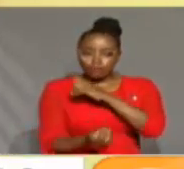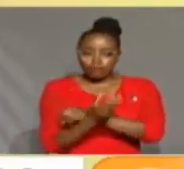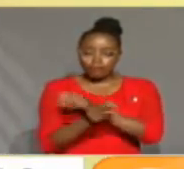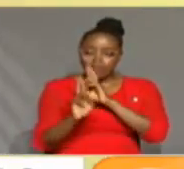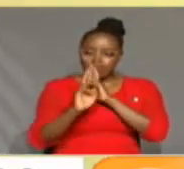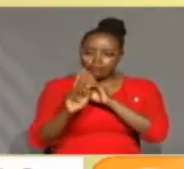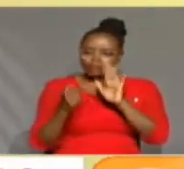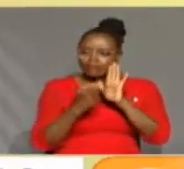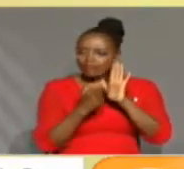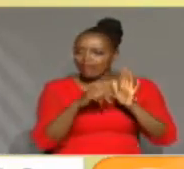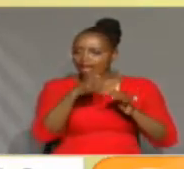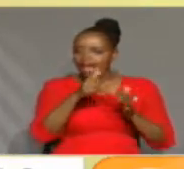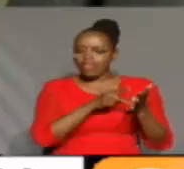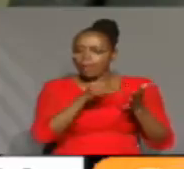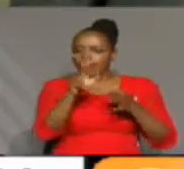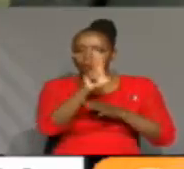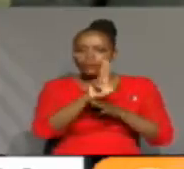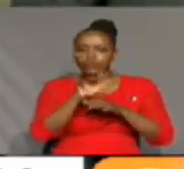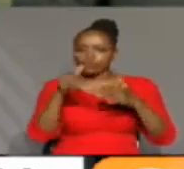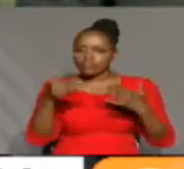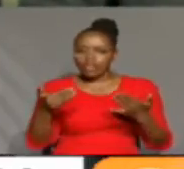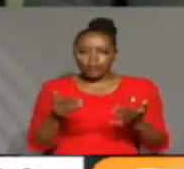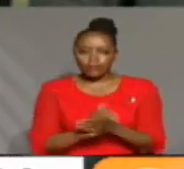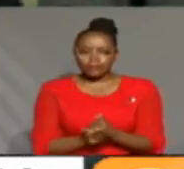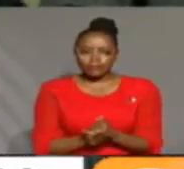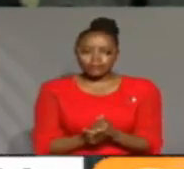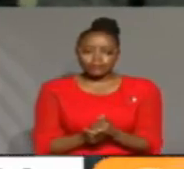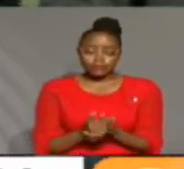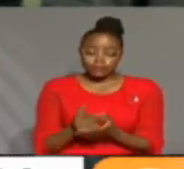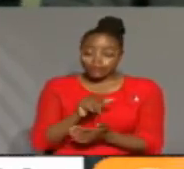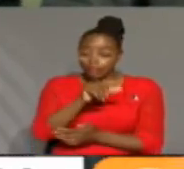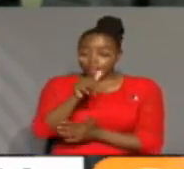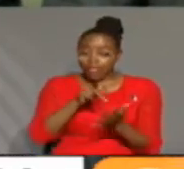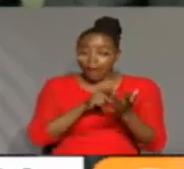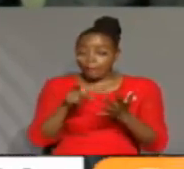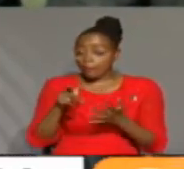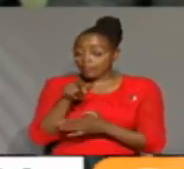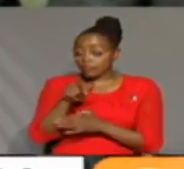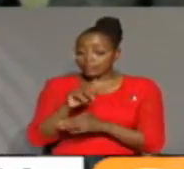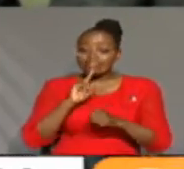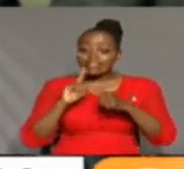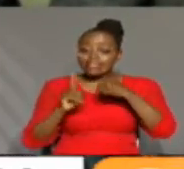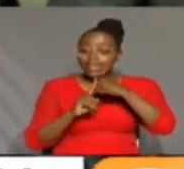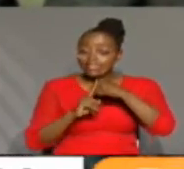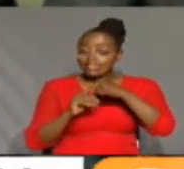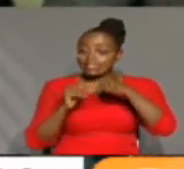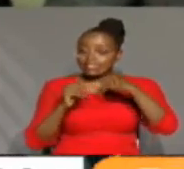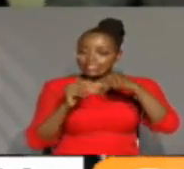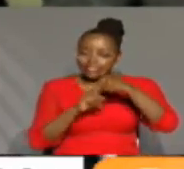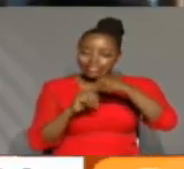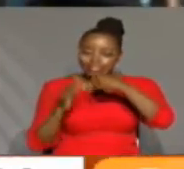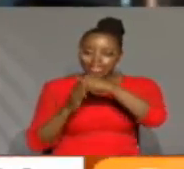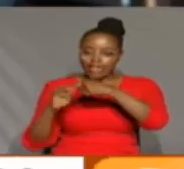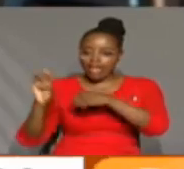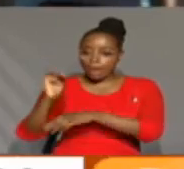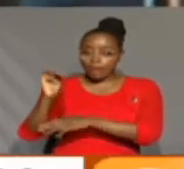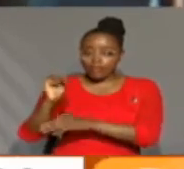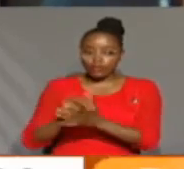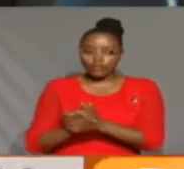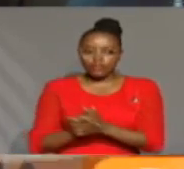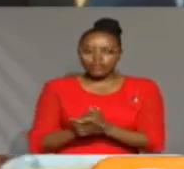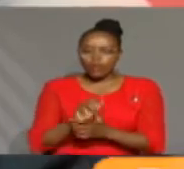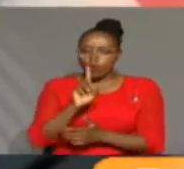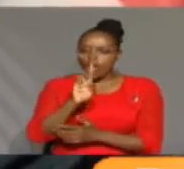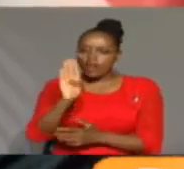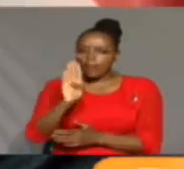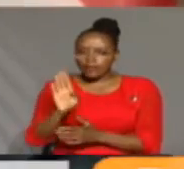report as other payments were spent. So what are these other payments that were 669 million? Prior year it was 1